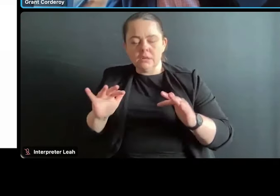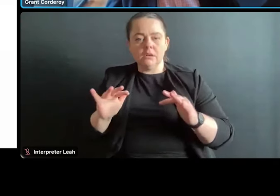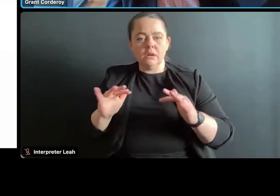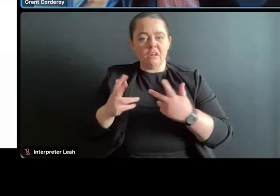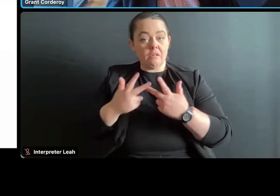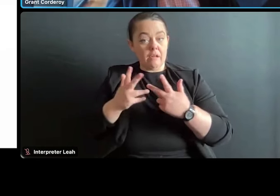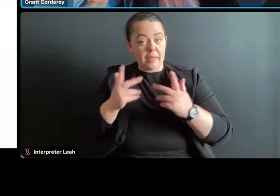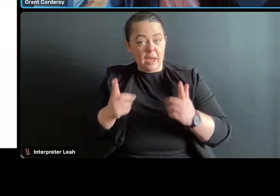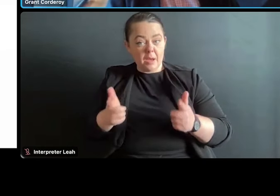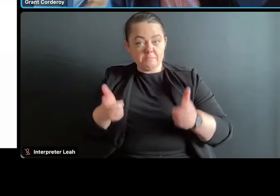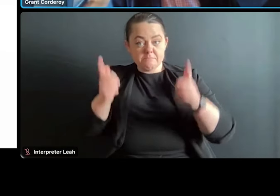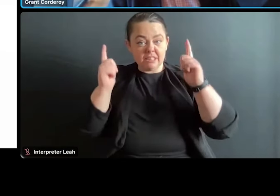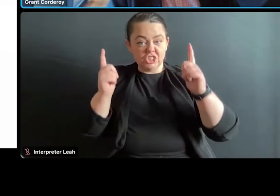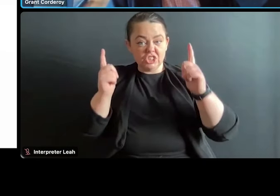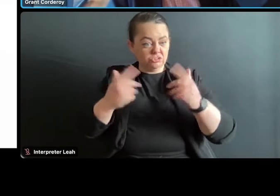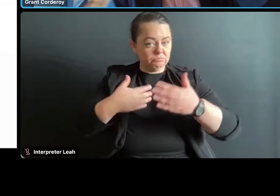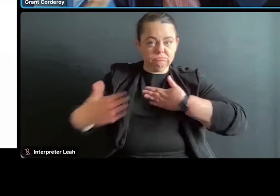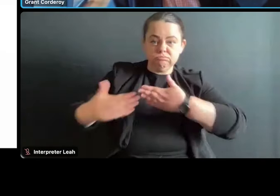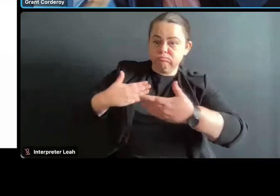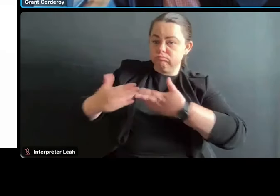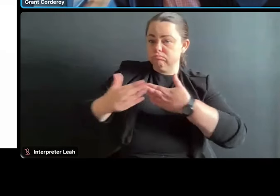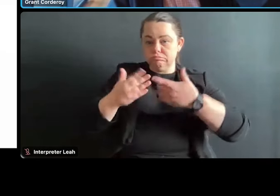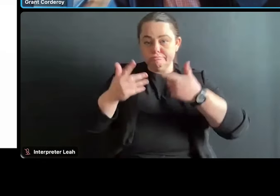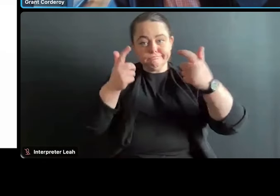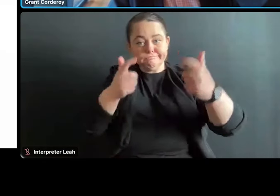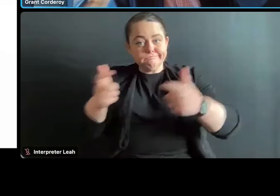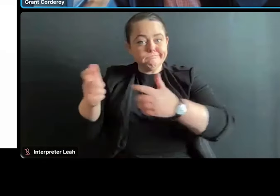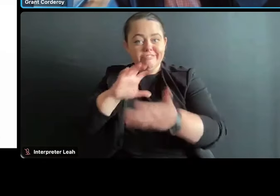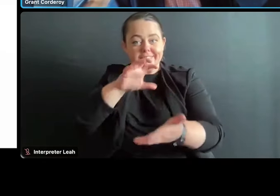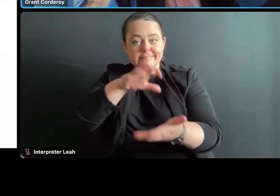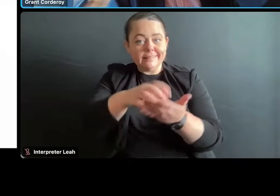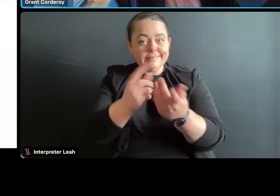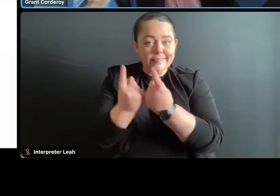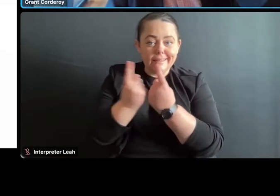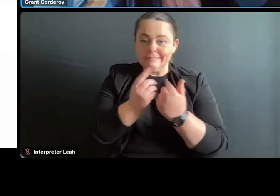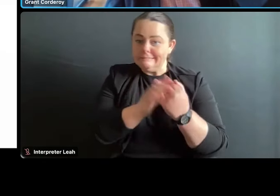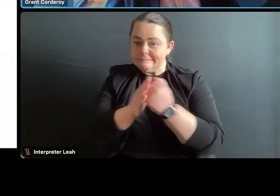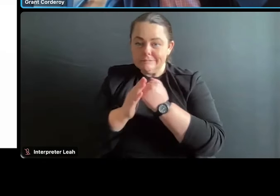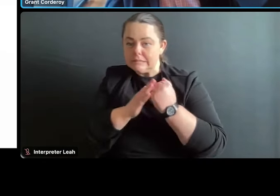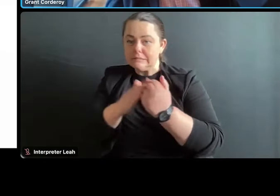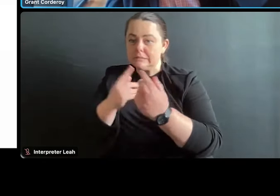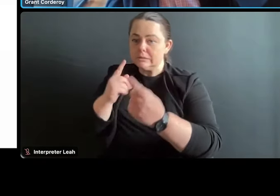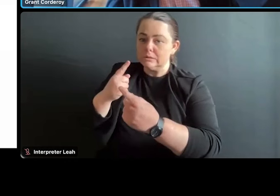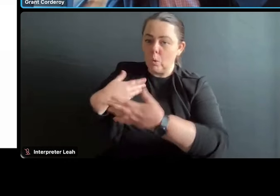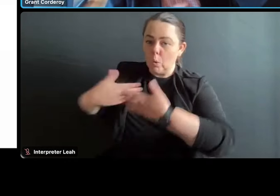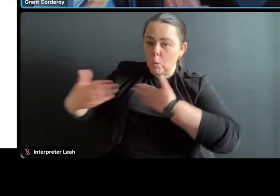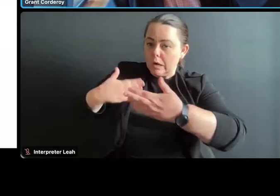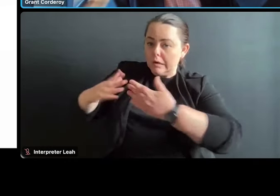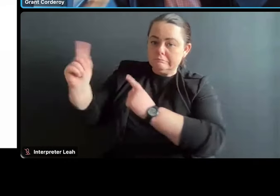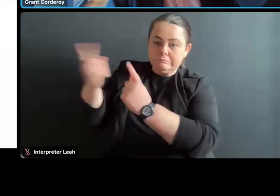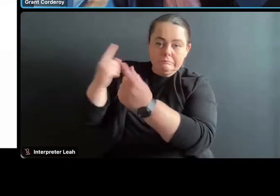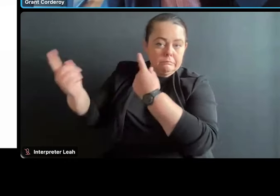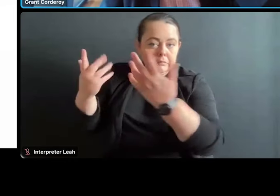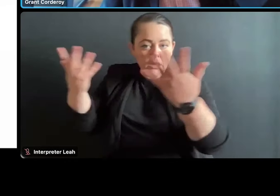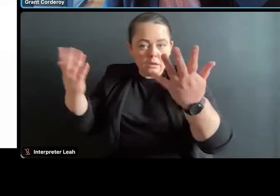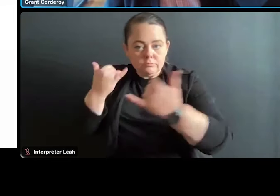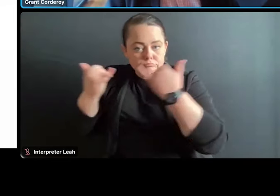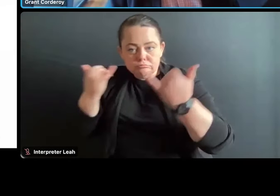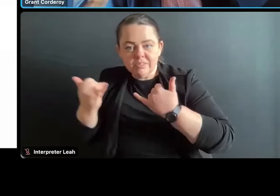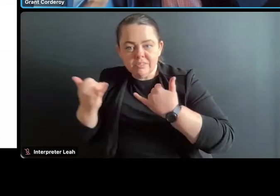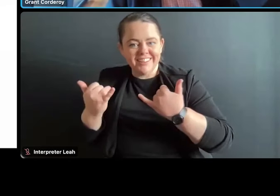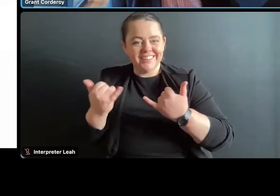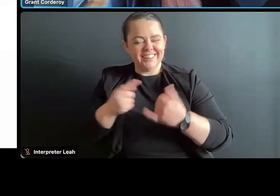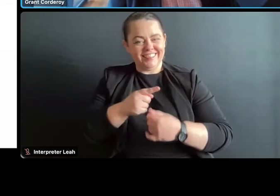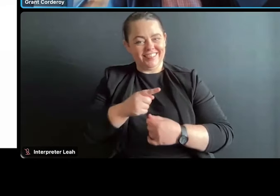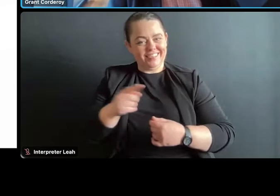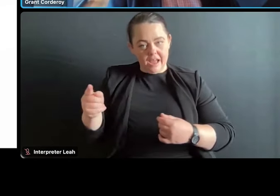the overall provision of care, but specifically related to a resident's care, then obviously they can't be included in that category.